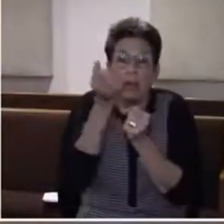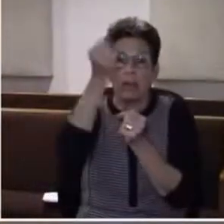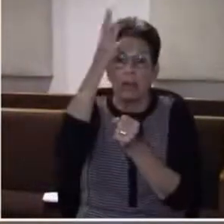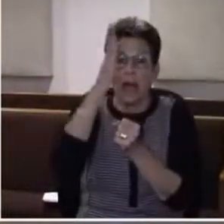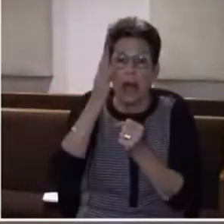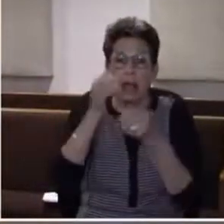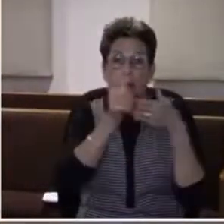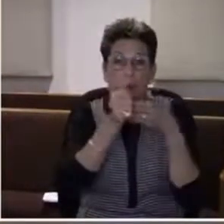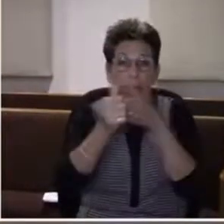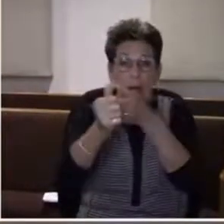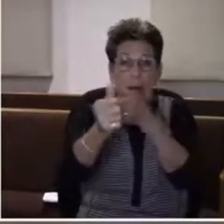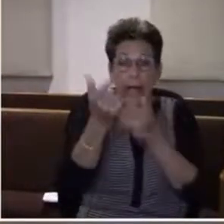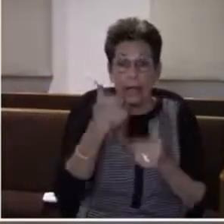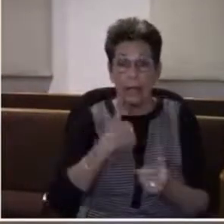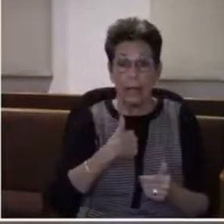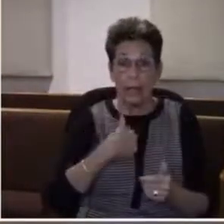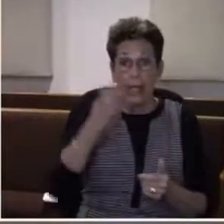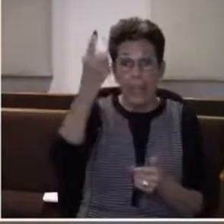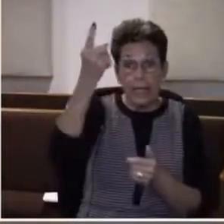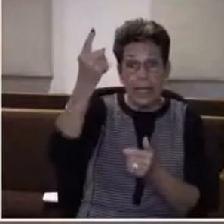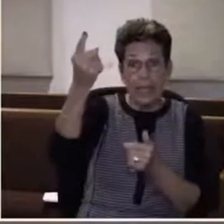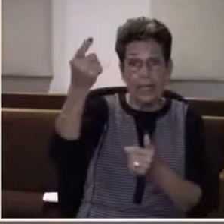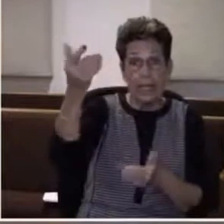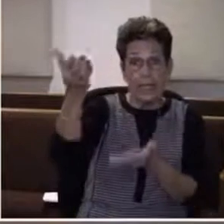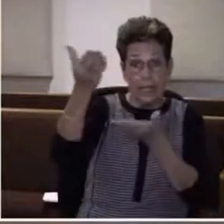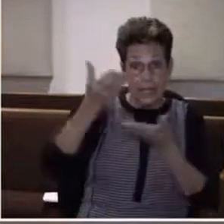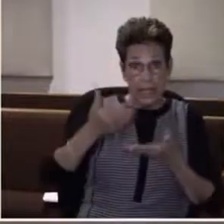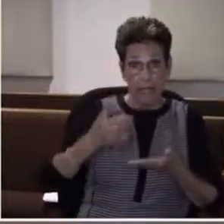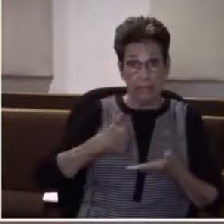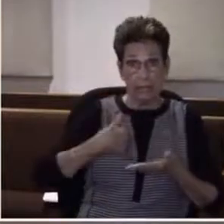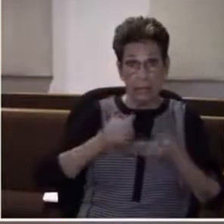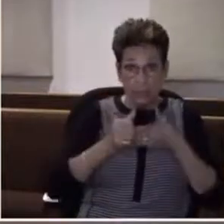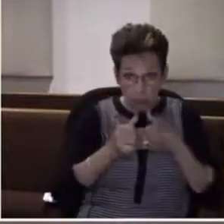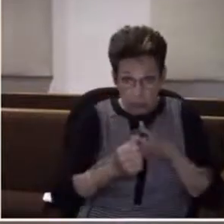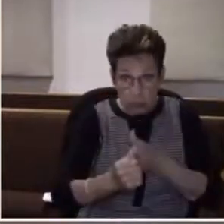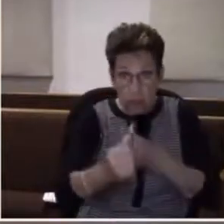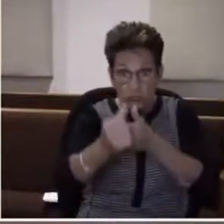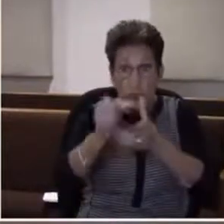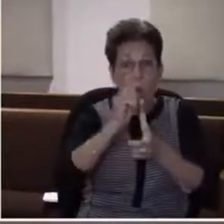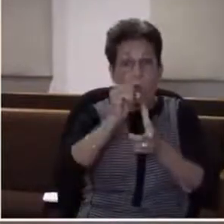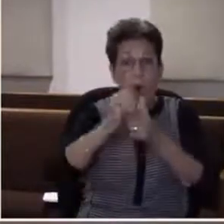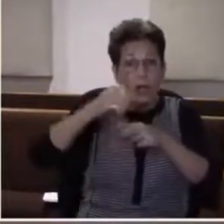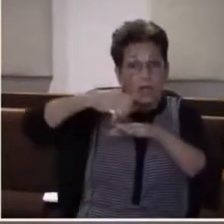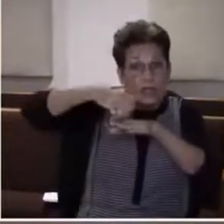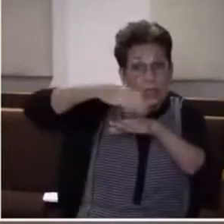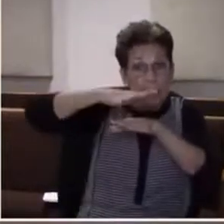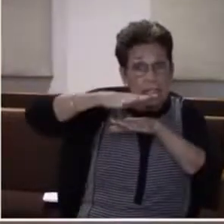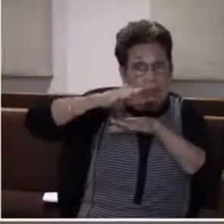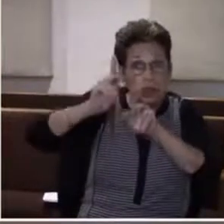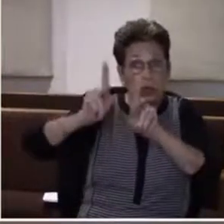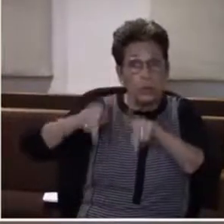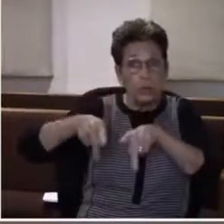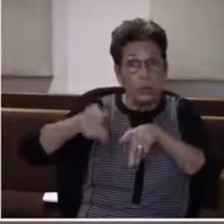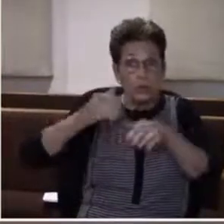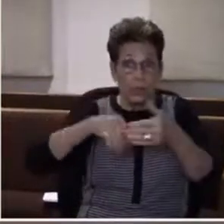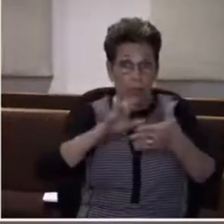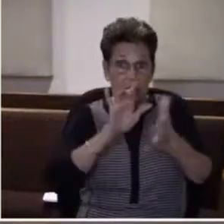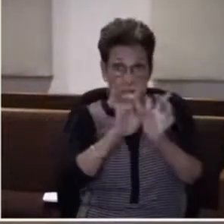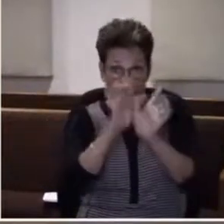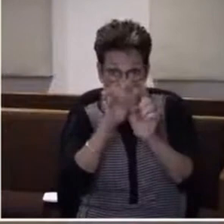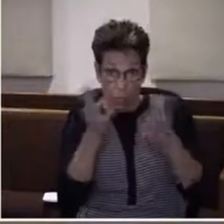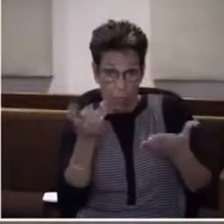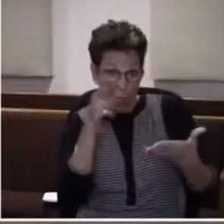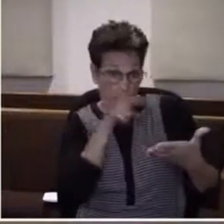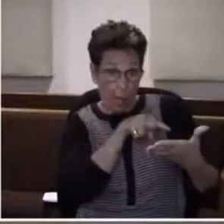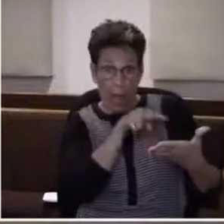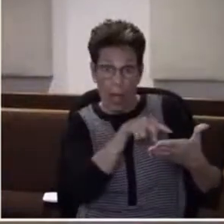me. And God gives me a direction in the scripture, or God sends me to a person in the scripture. And then God begins